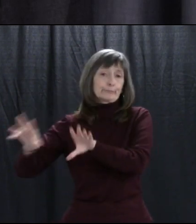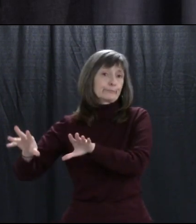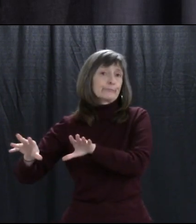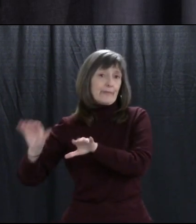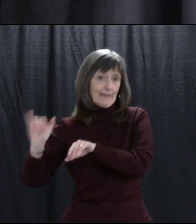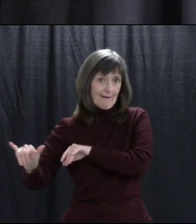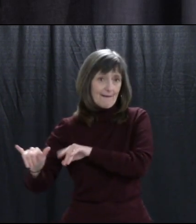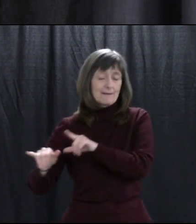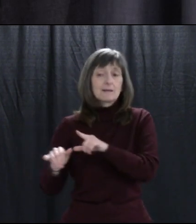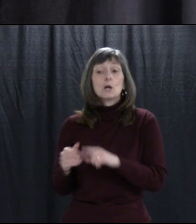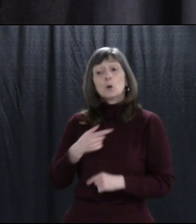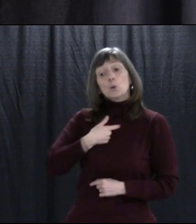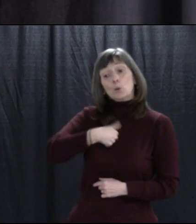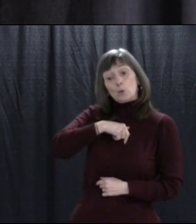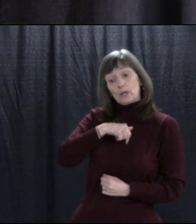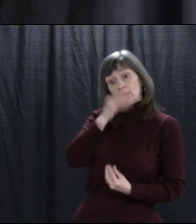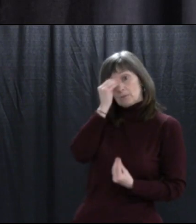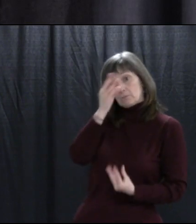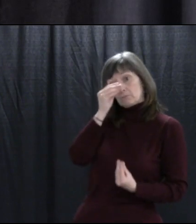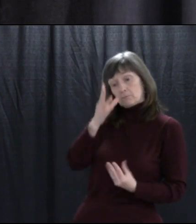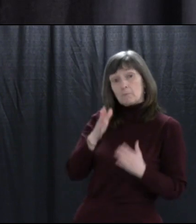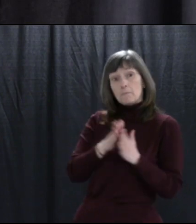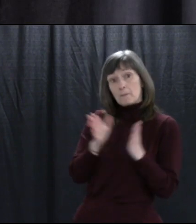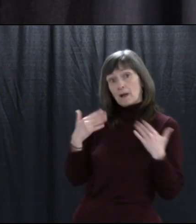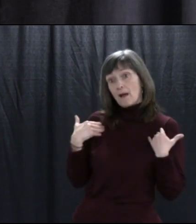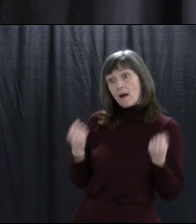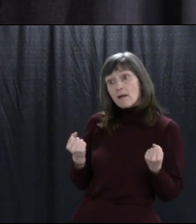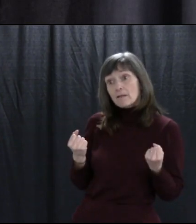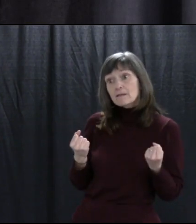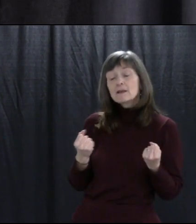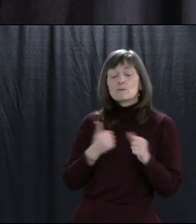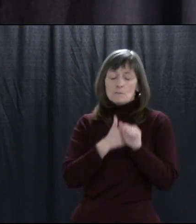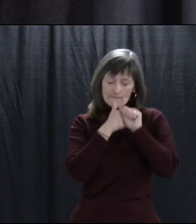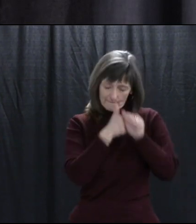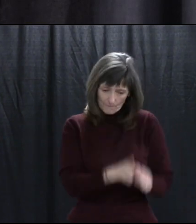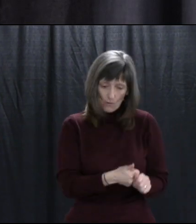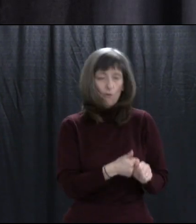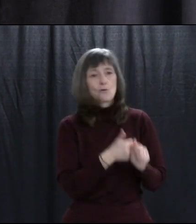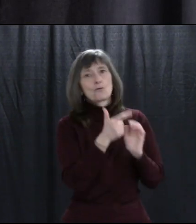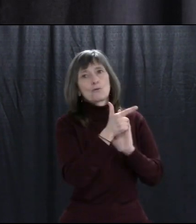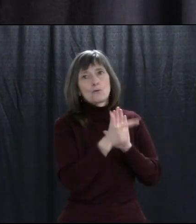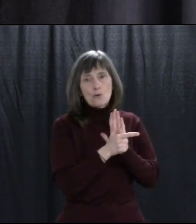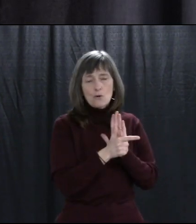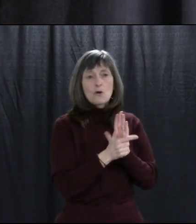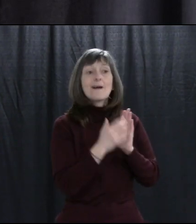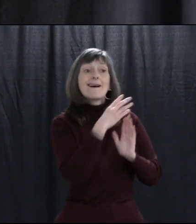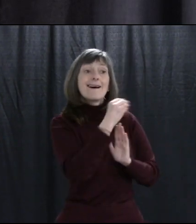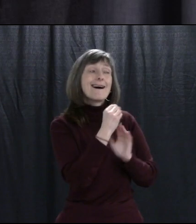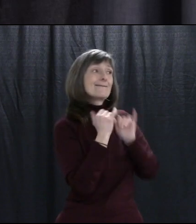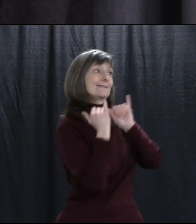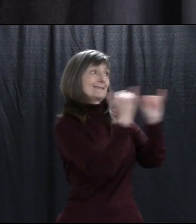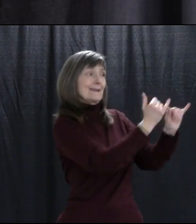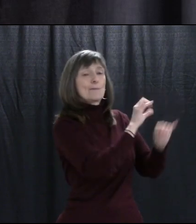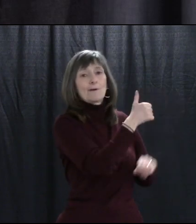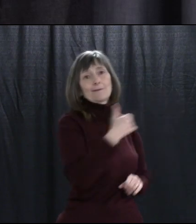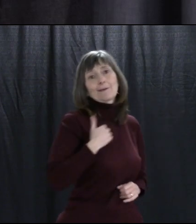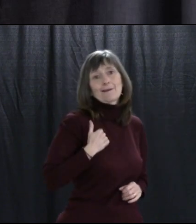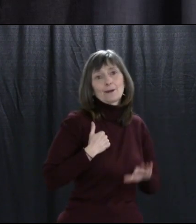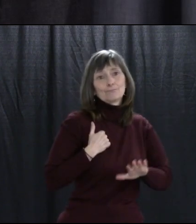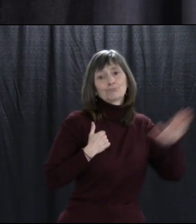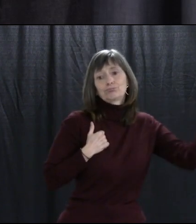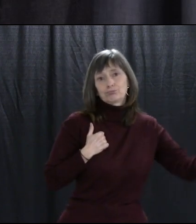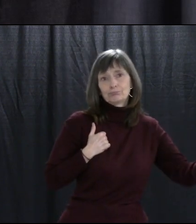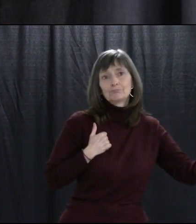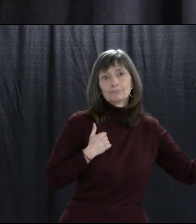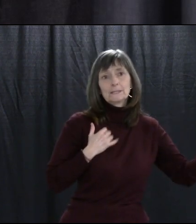putting out in the interests of public health is consistent entirely with what other jurisdictions have done, and